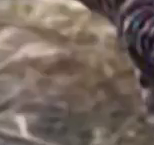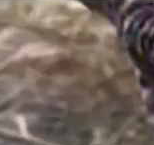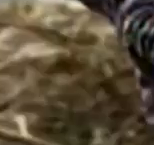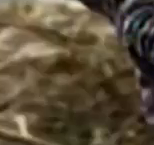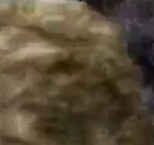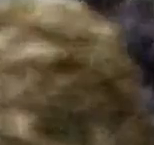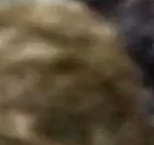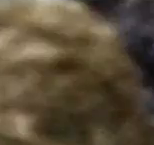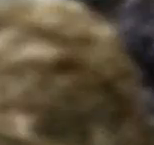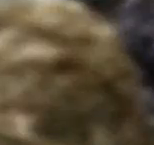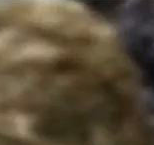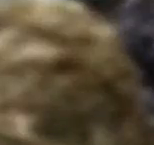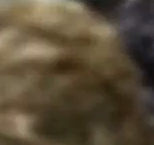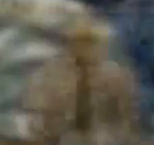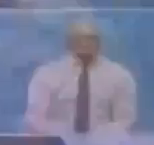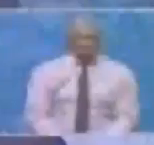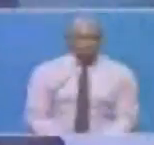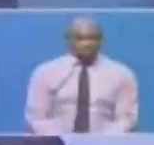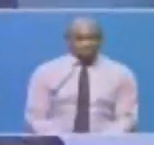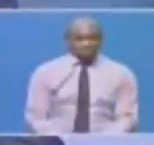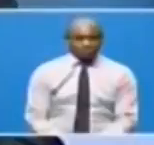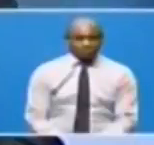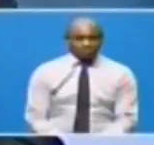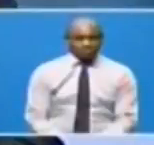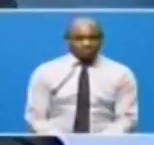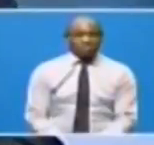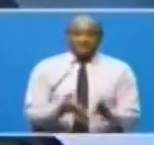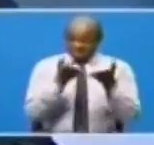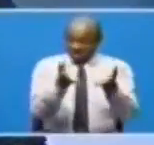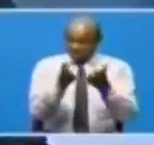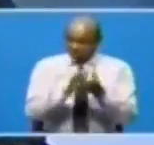Now, gone are the days when traders were confused.